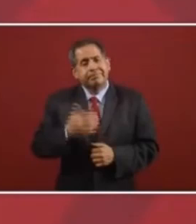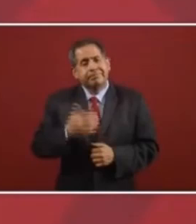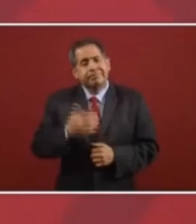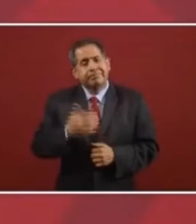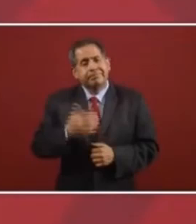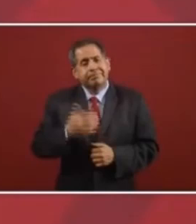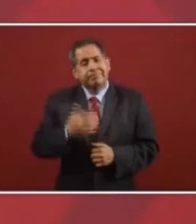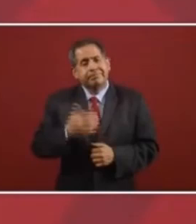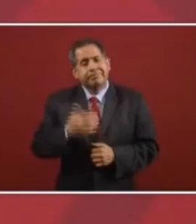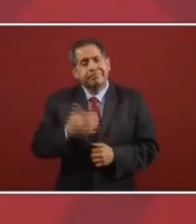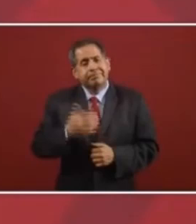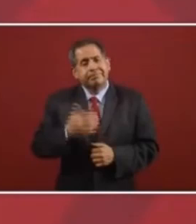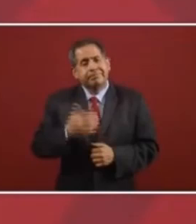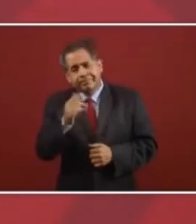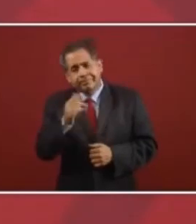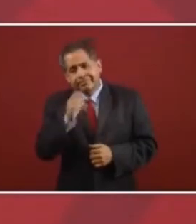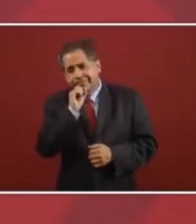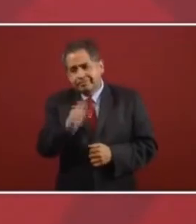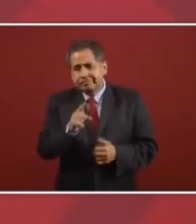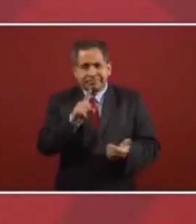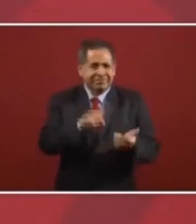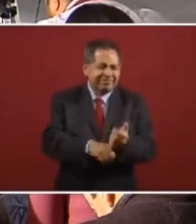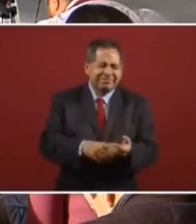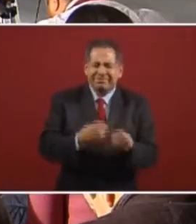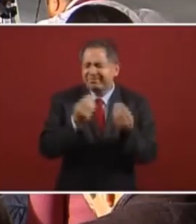so, because there was so much corruption,